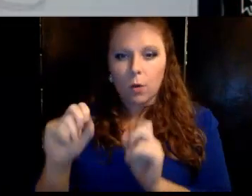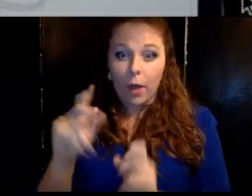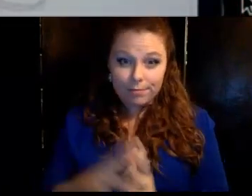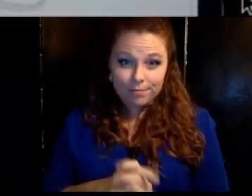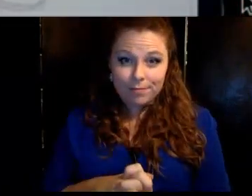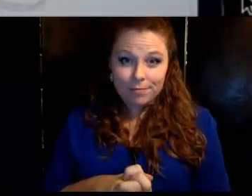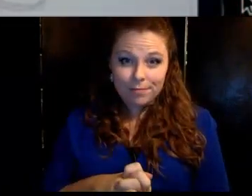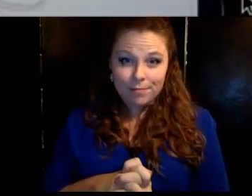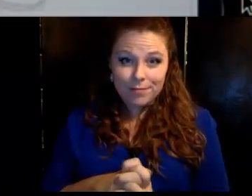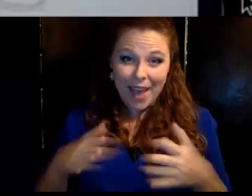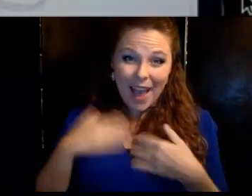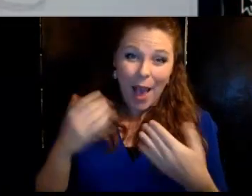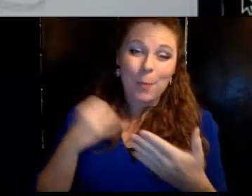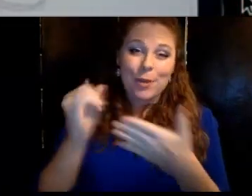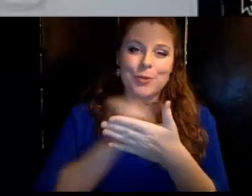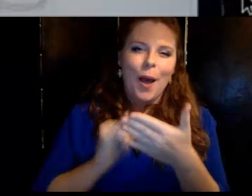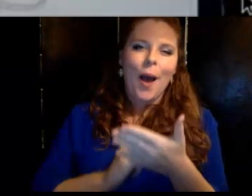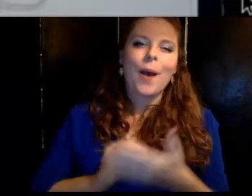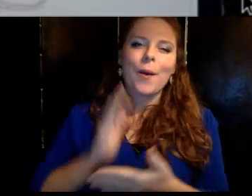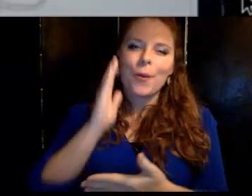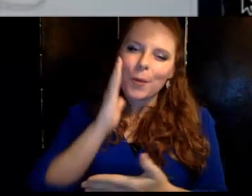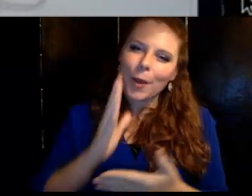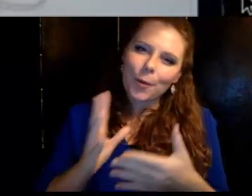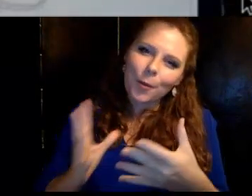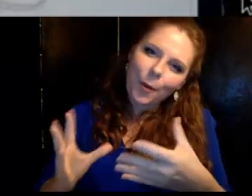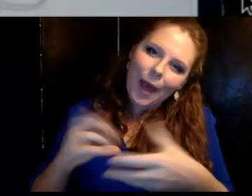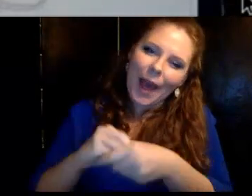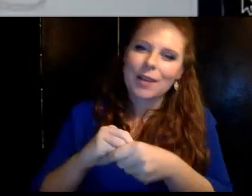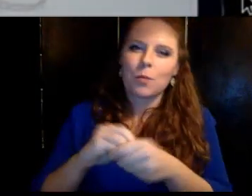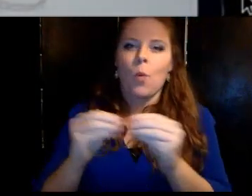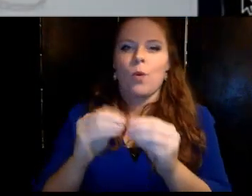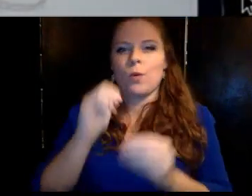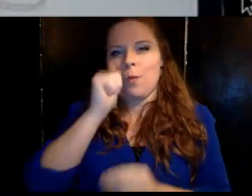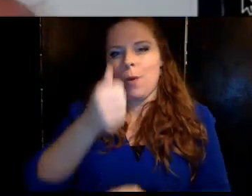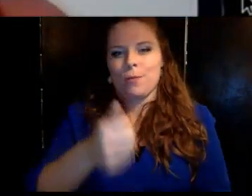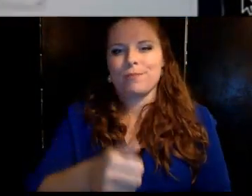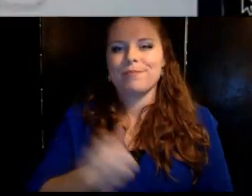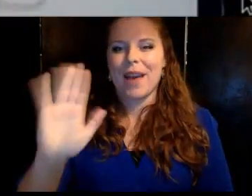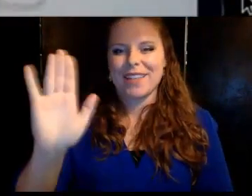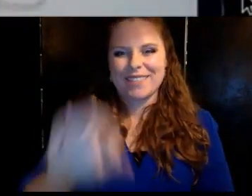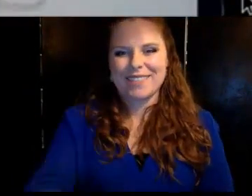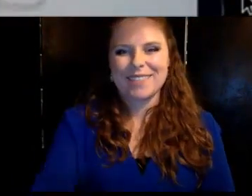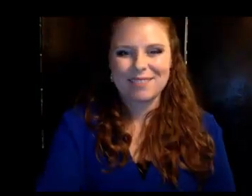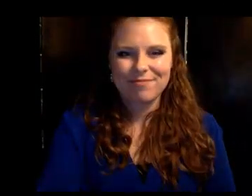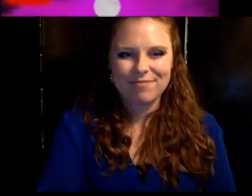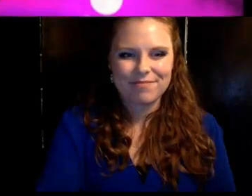Okay, so happy drawing, and we will add to this lesson tomorrow. Bye, guys.